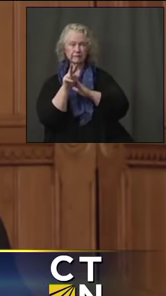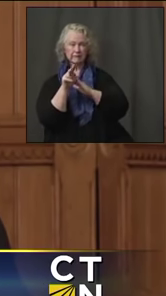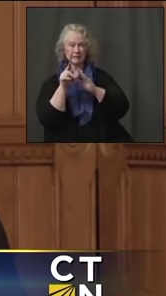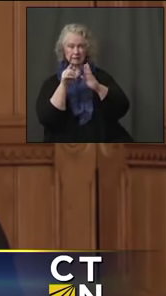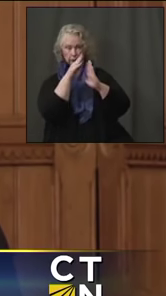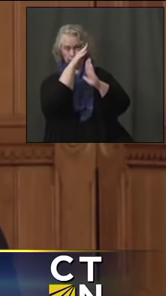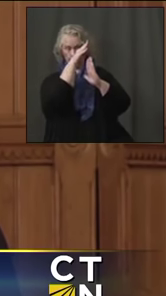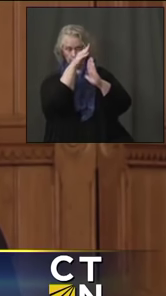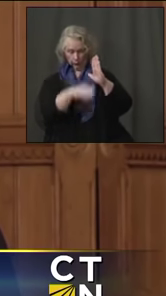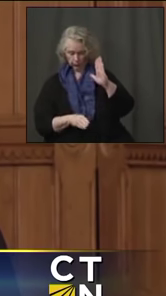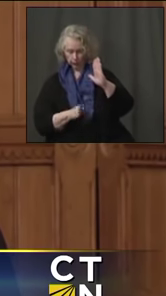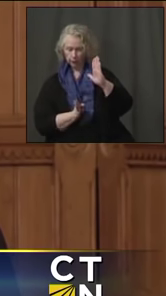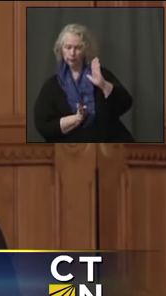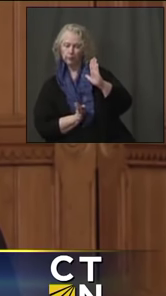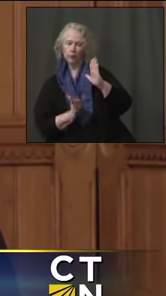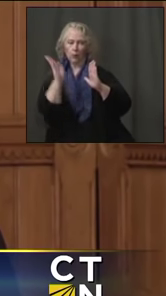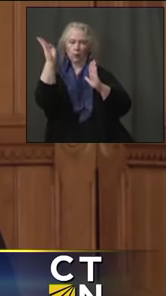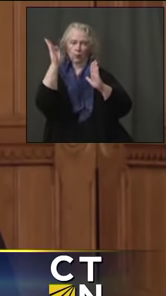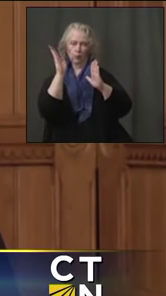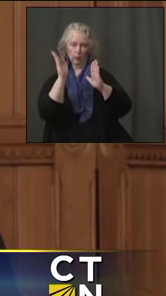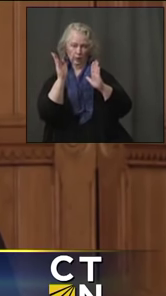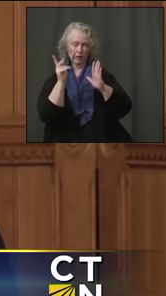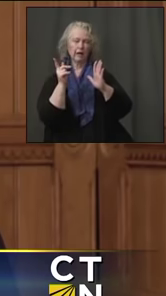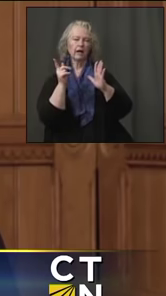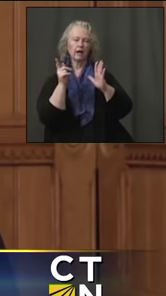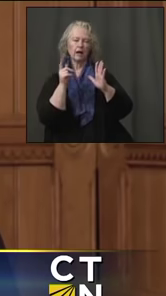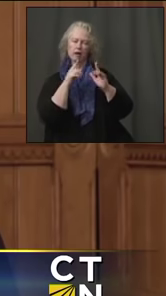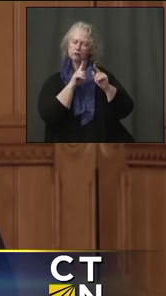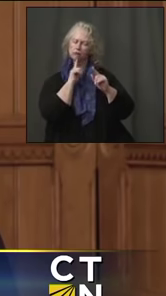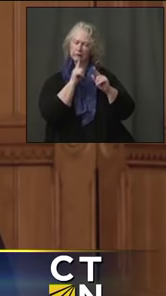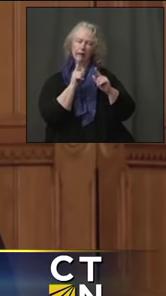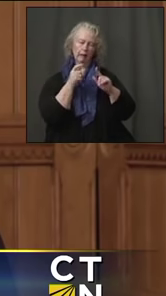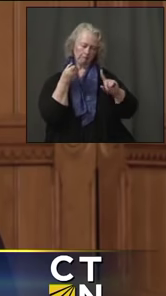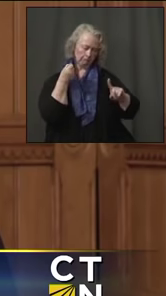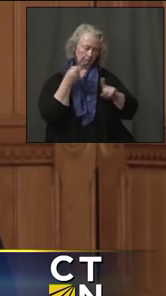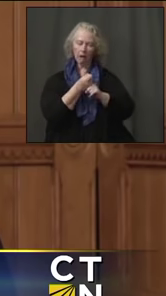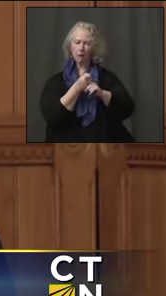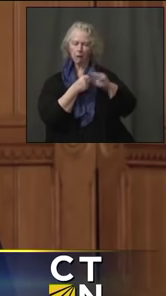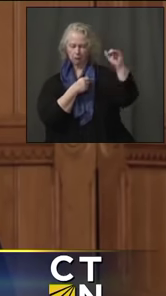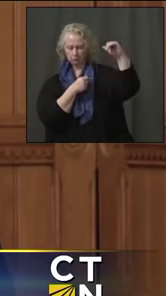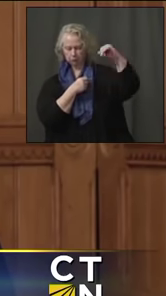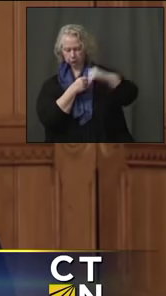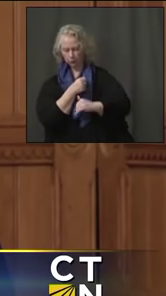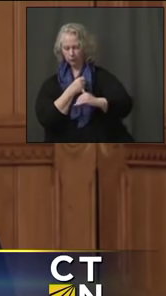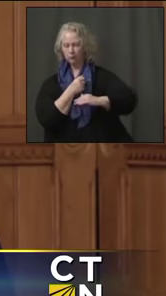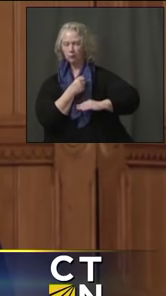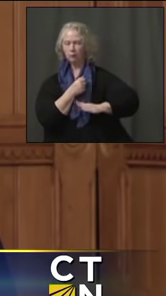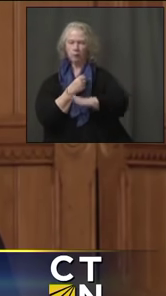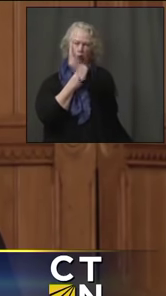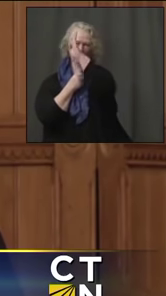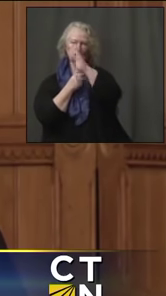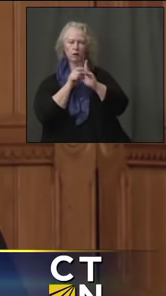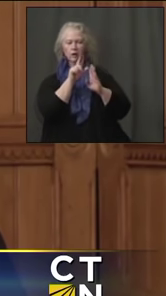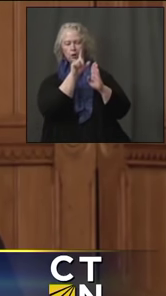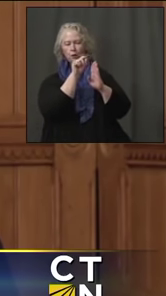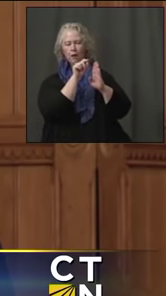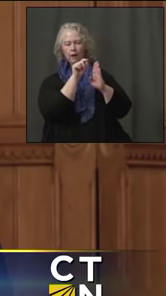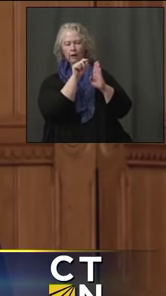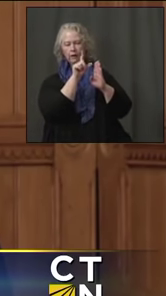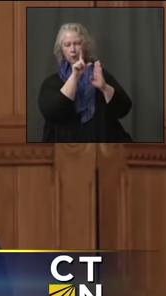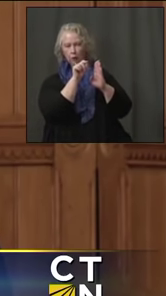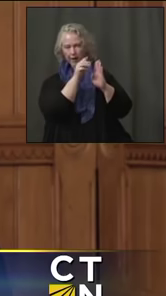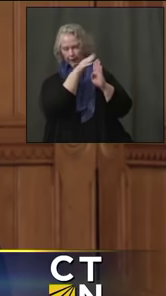It's sharp, it's a downward impact for a quarter or thereabouts of fiscal 20 and into fiscal 21, but then we begin to